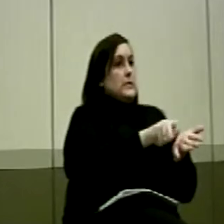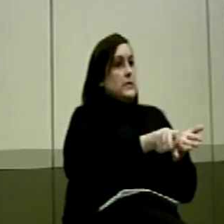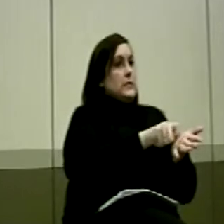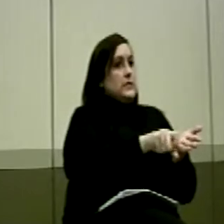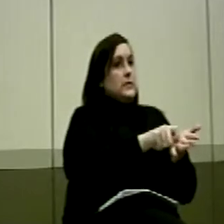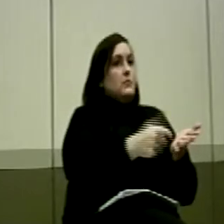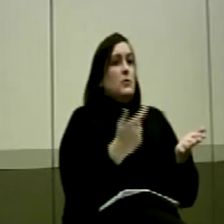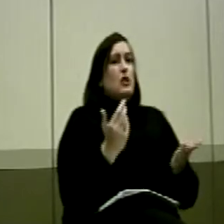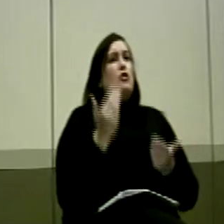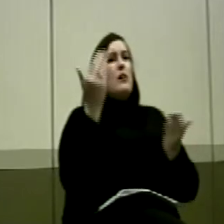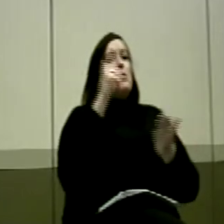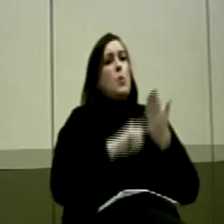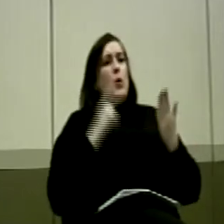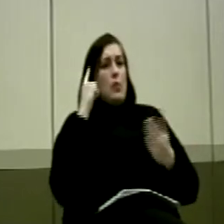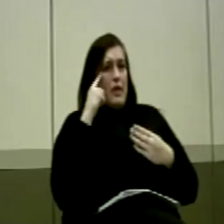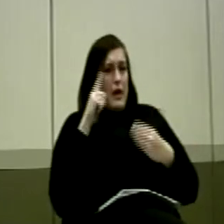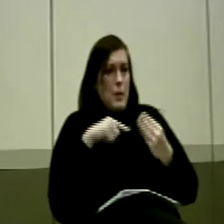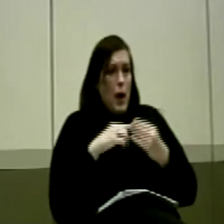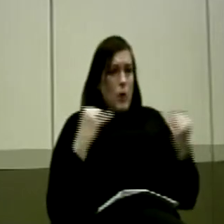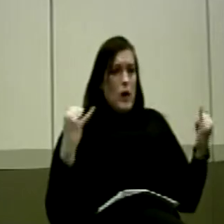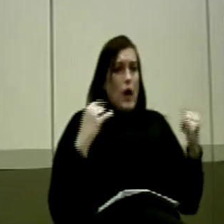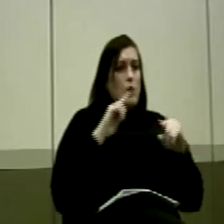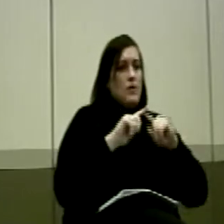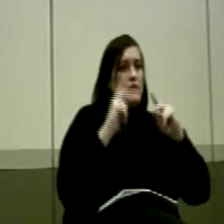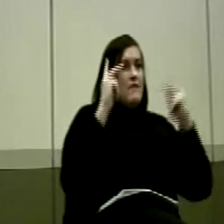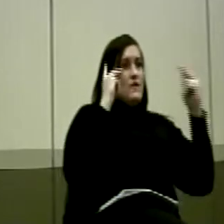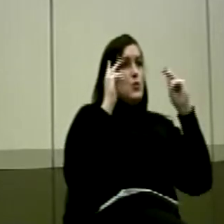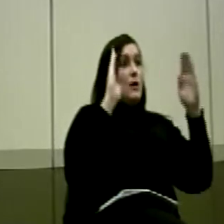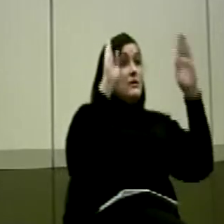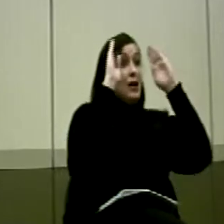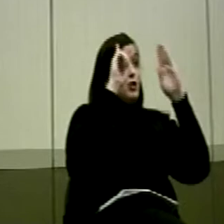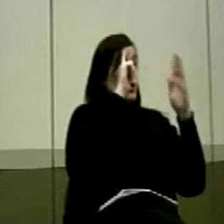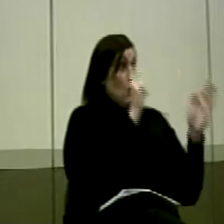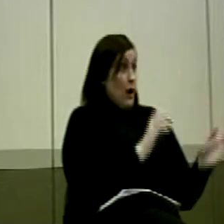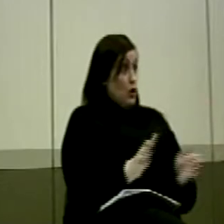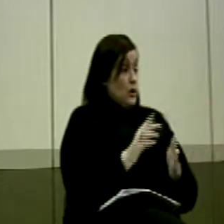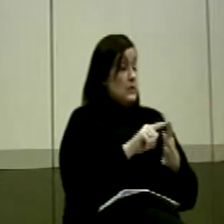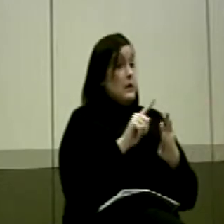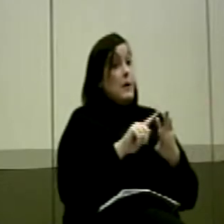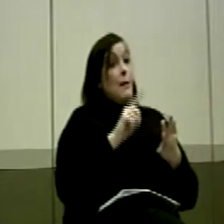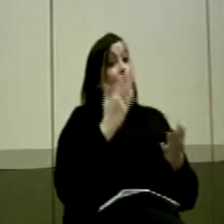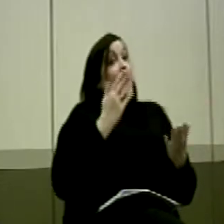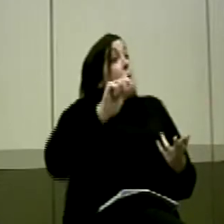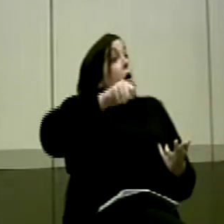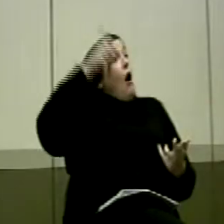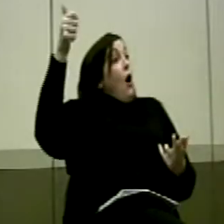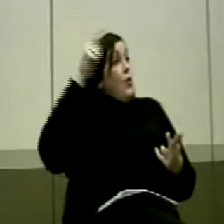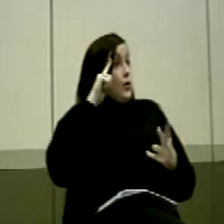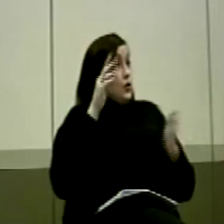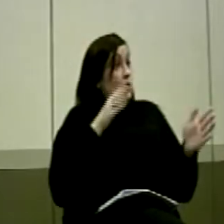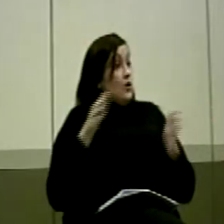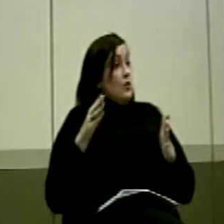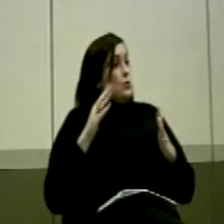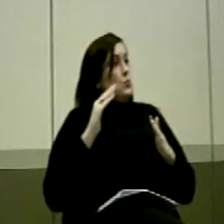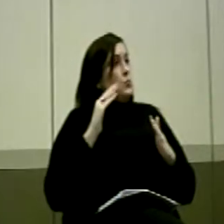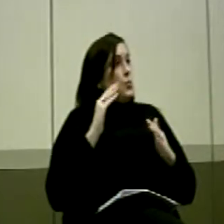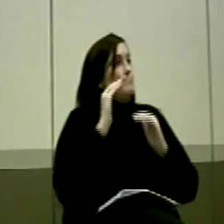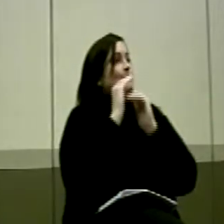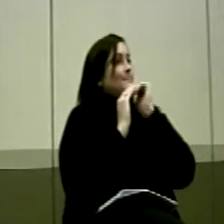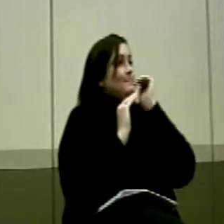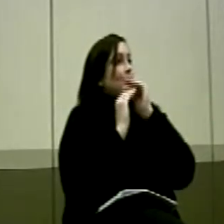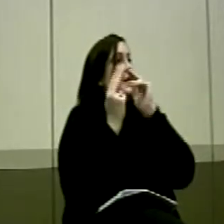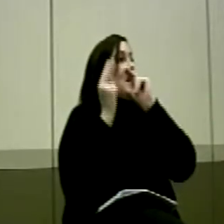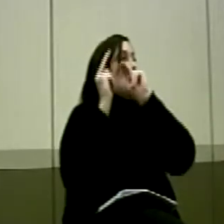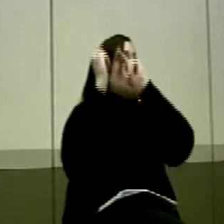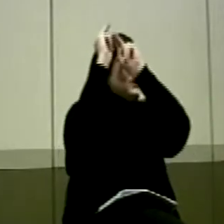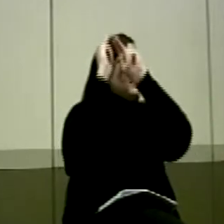visual attention strategies and maybe other strategies to build that social, emotional, and behavioral development, like building executive functioning, building theory of